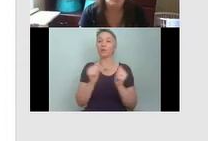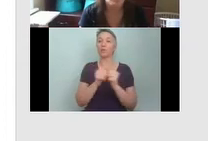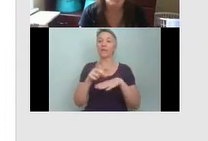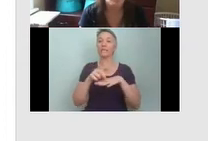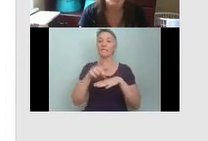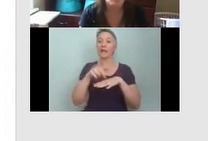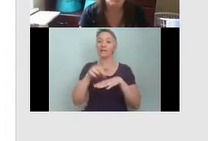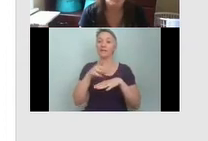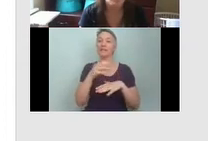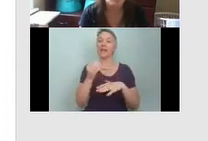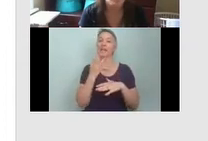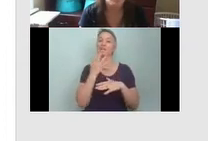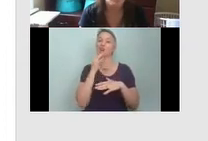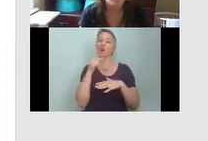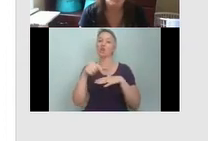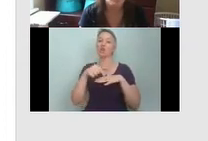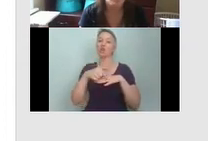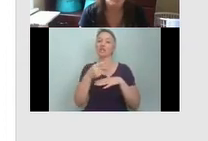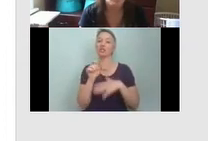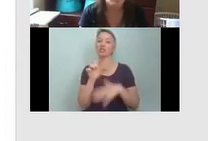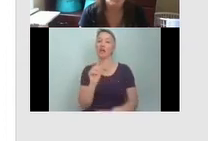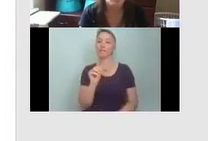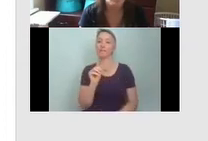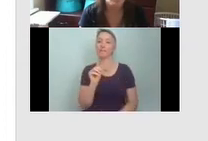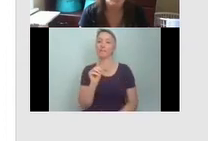color gemstones. So that's pretty unique.